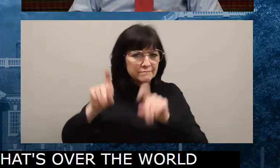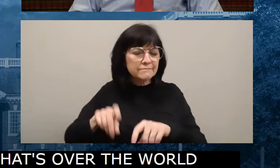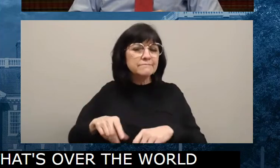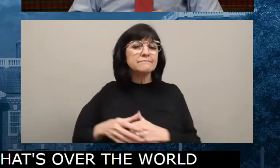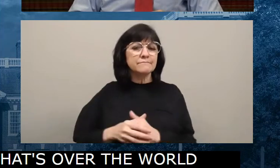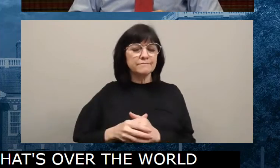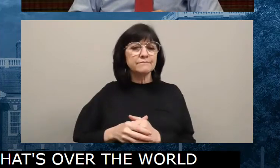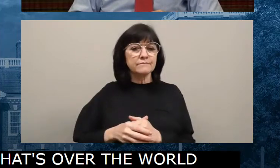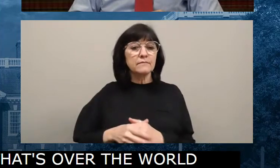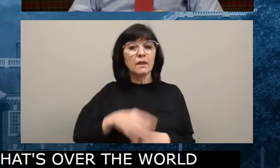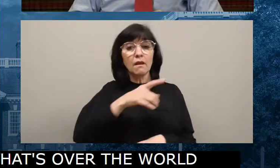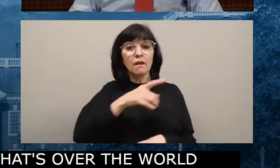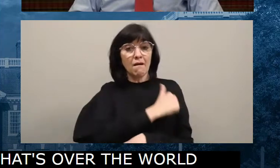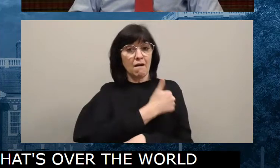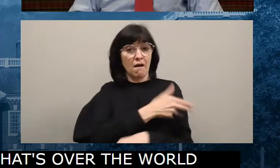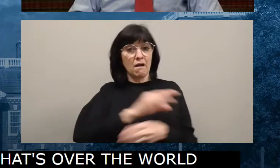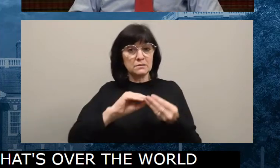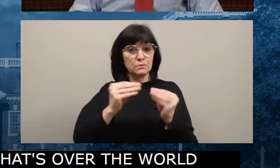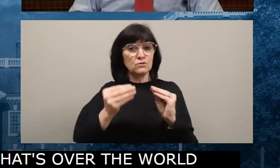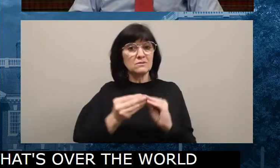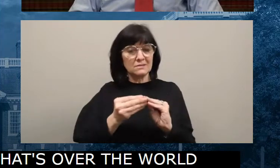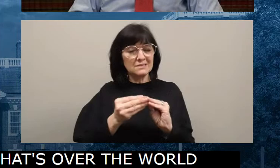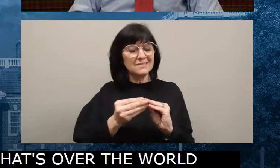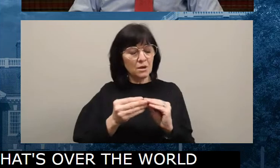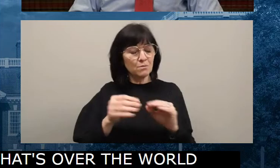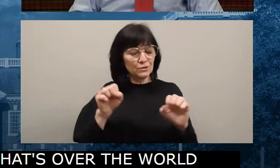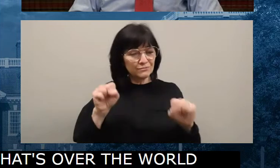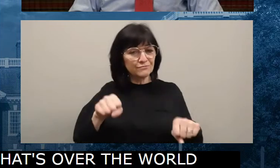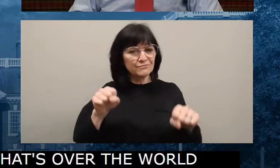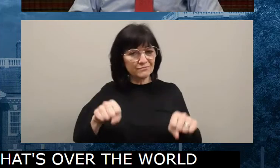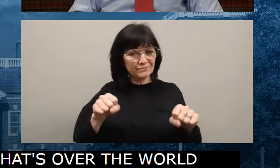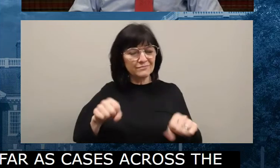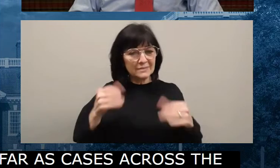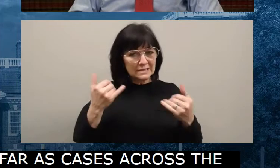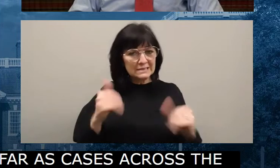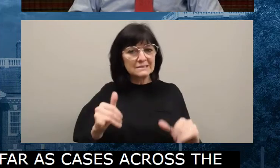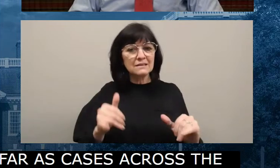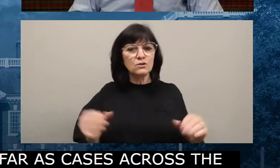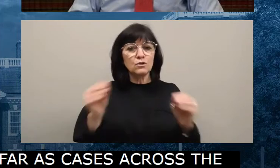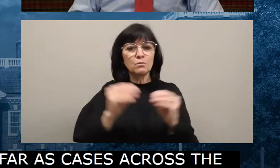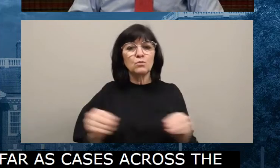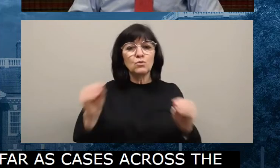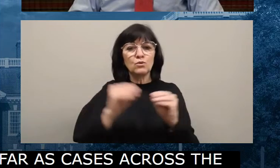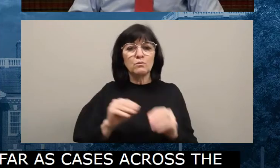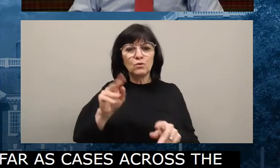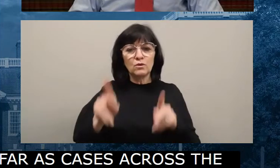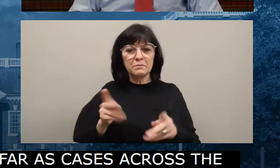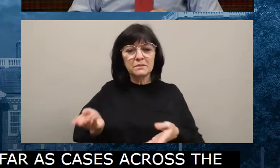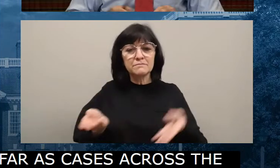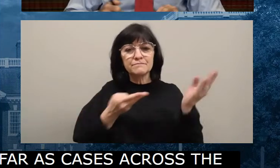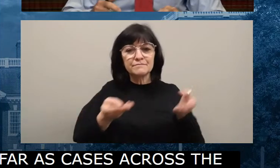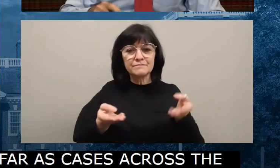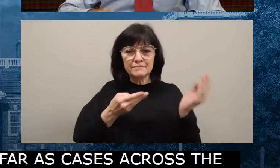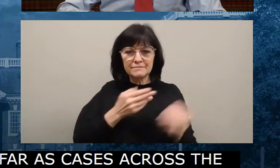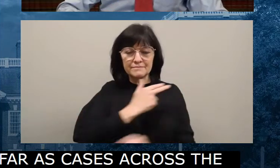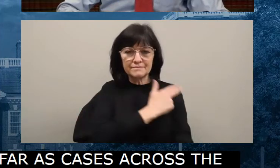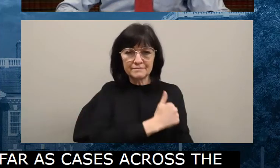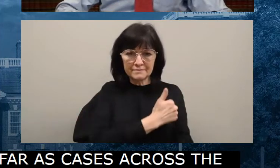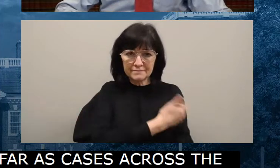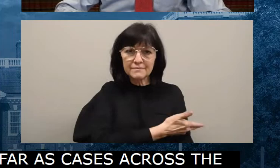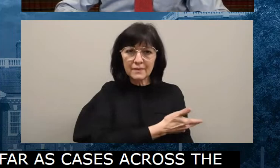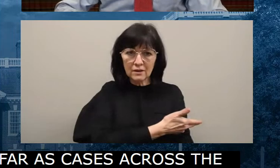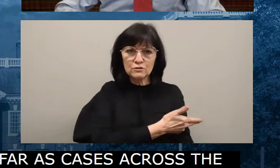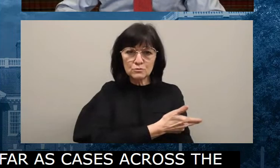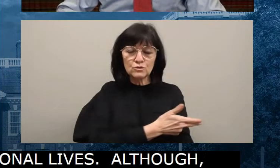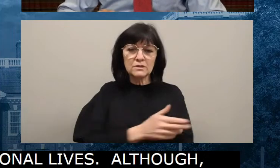of that, and sadly, again, still additional lives, although very few as we move